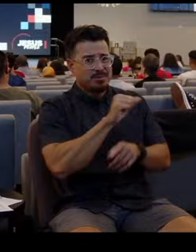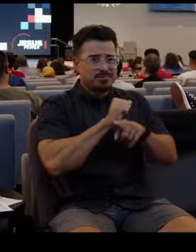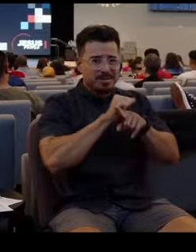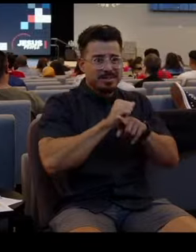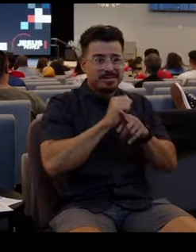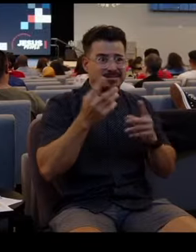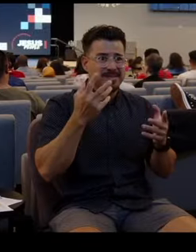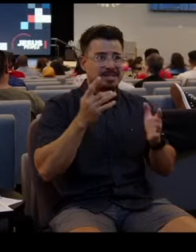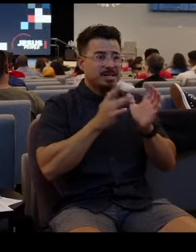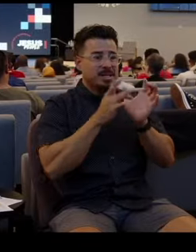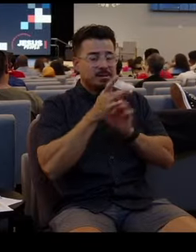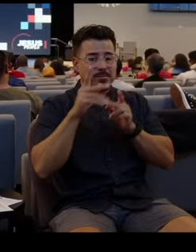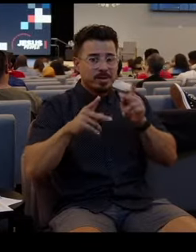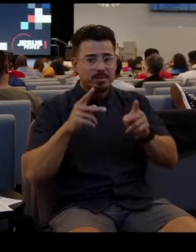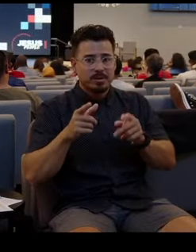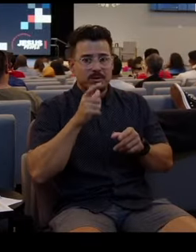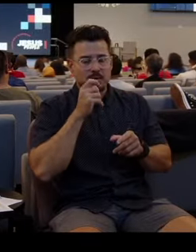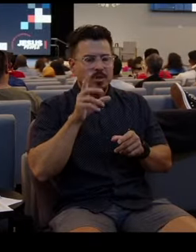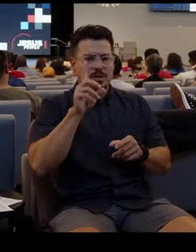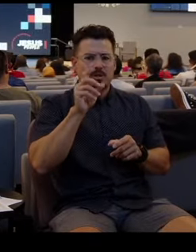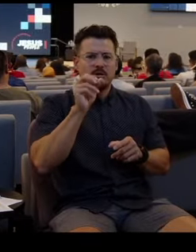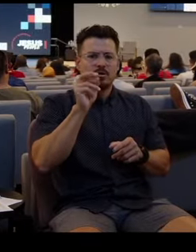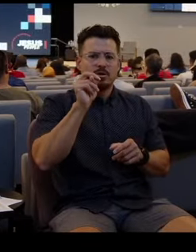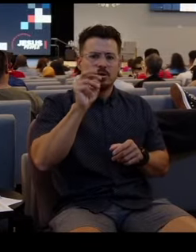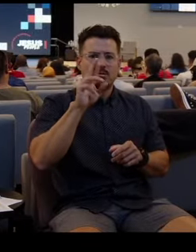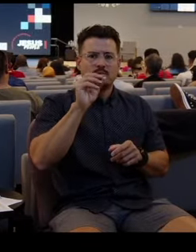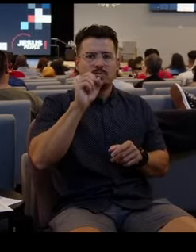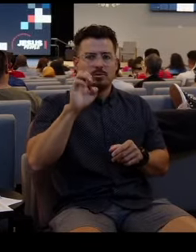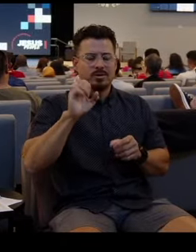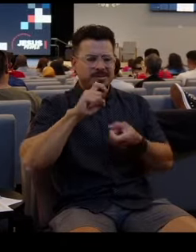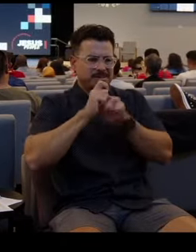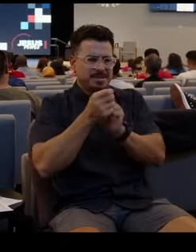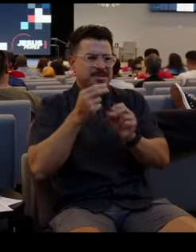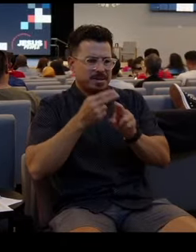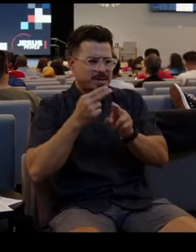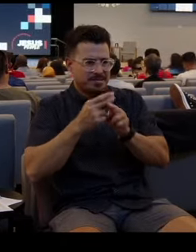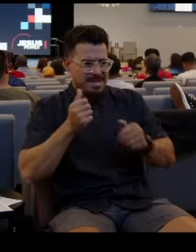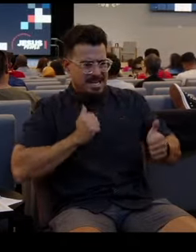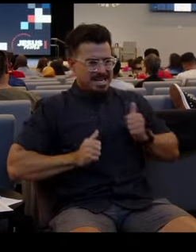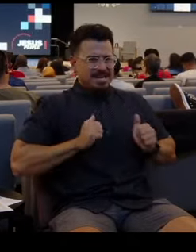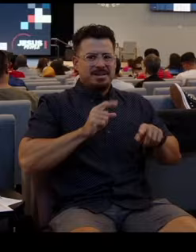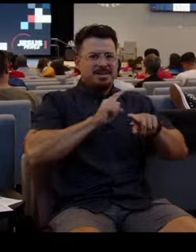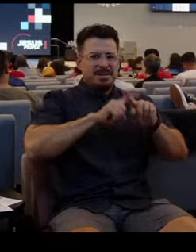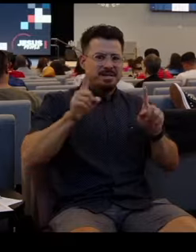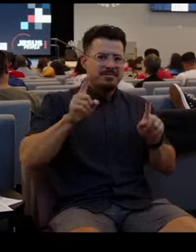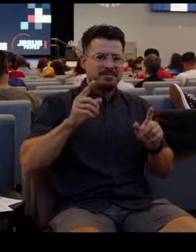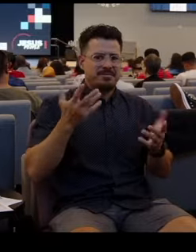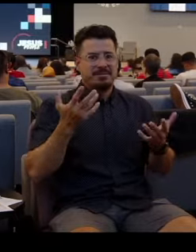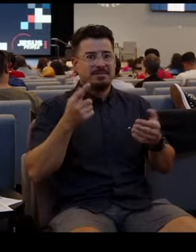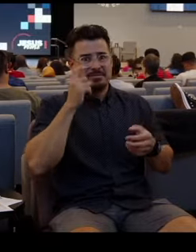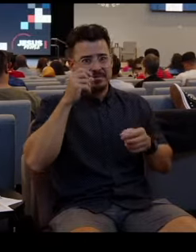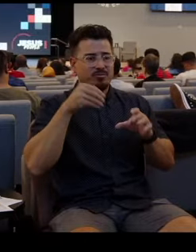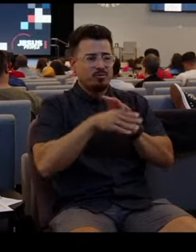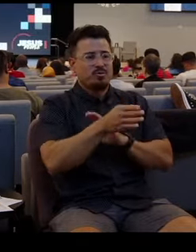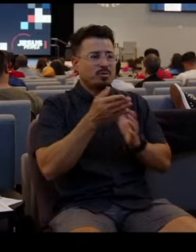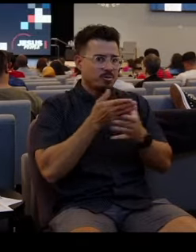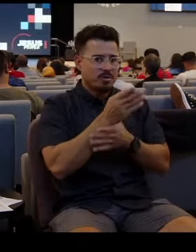Movement that became, donned robes, changed their names to Hebrew names, took on several wives, all in the name of that revival.